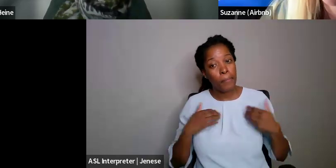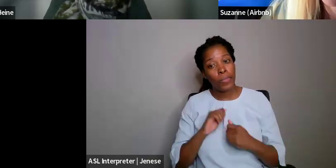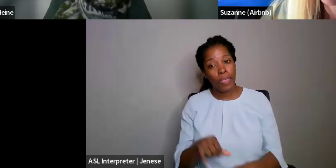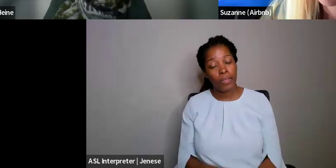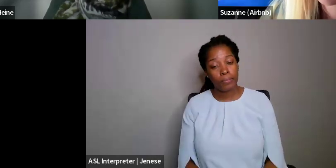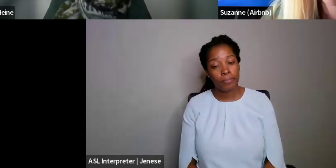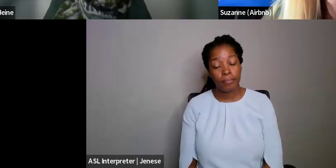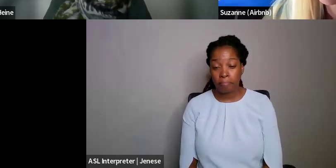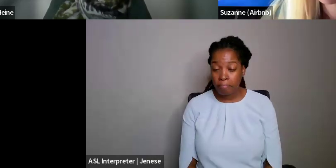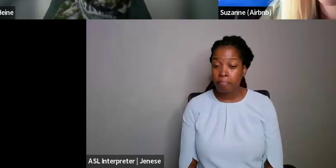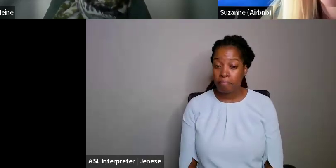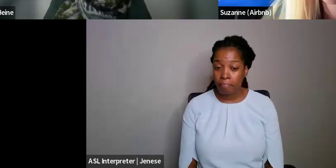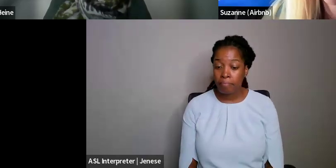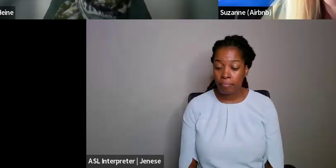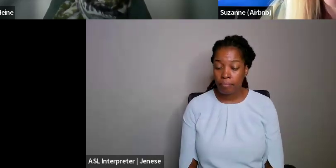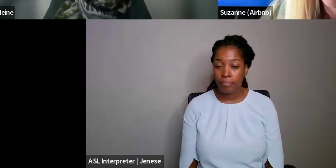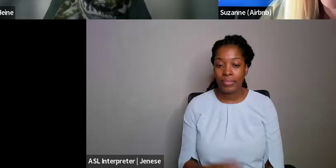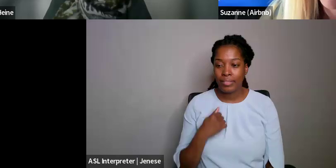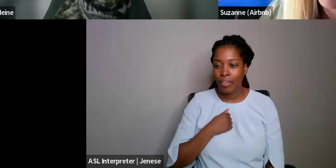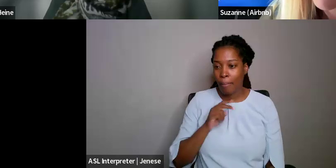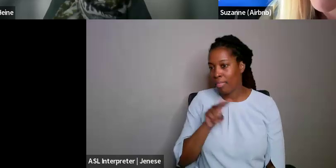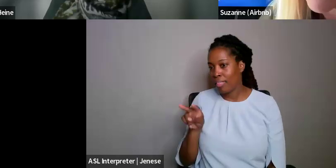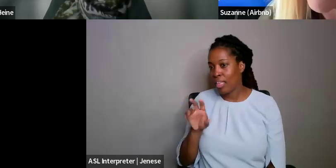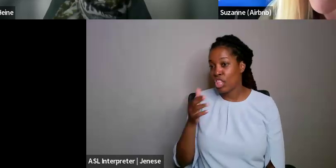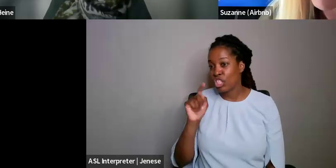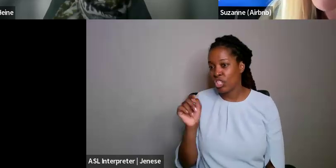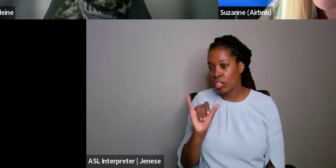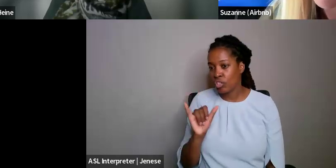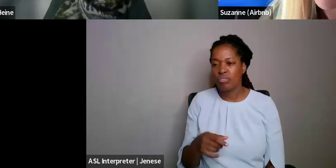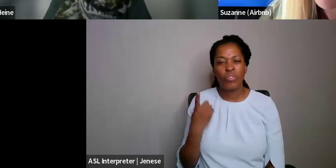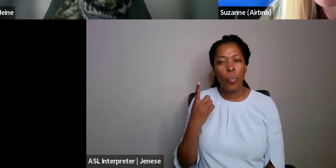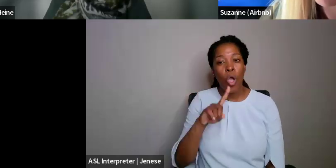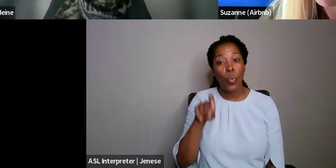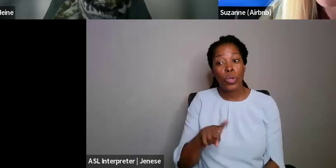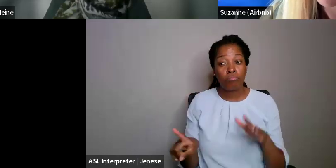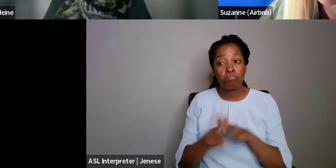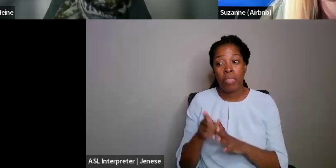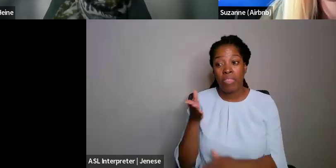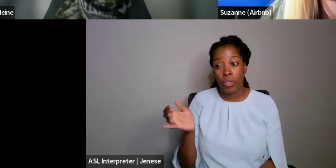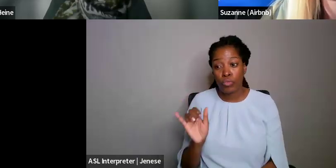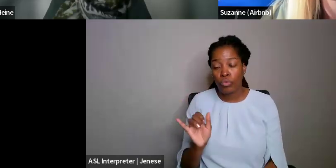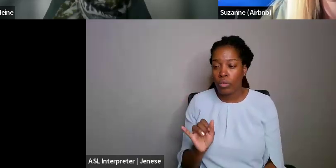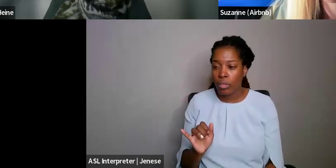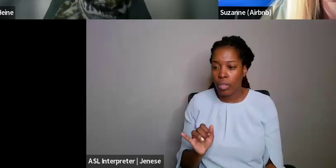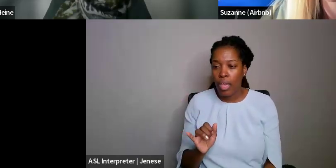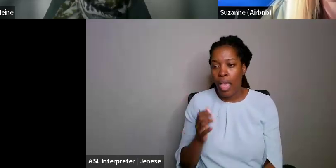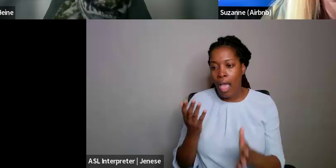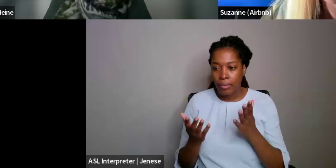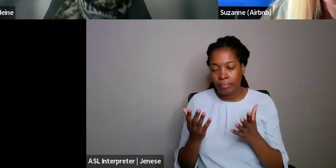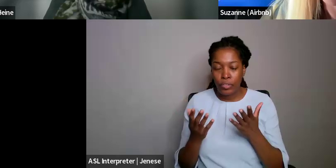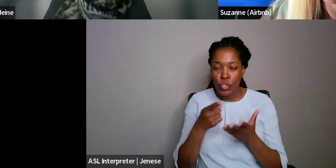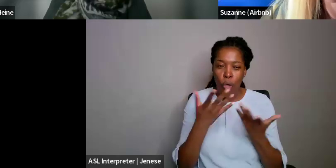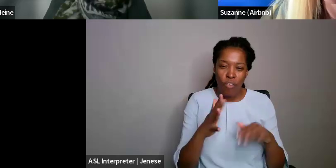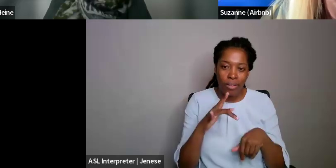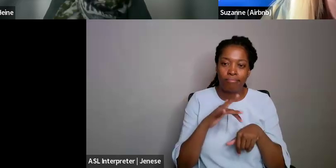Nice. Sorry, I'm hopping across to the chat as well. I love this question that we have, which is, and I think you've already sort of touched on this,